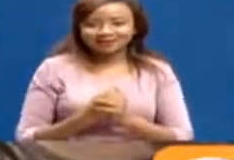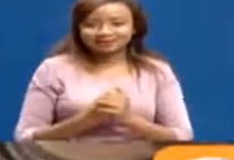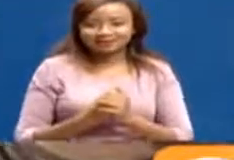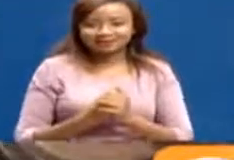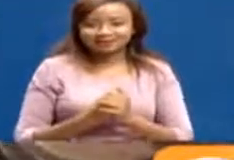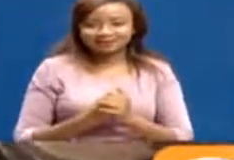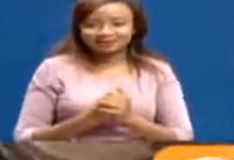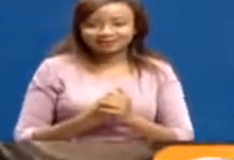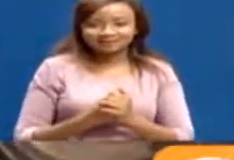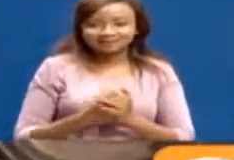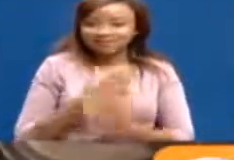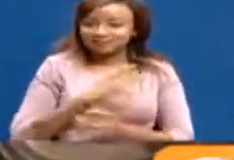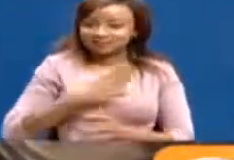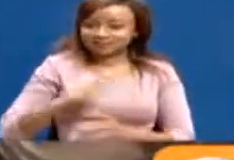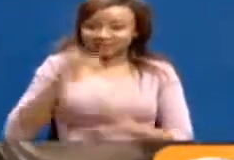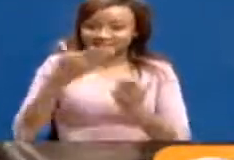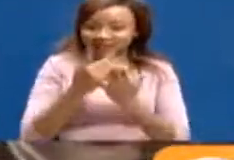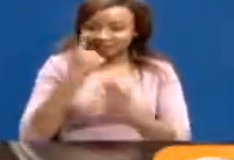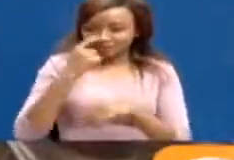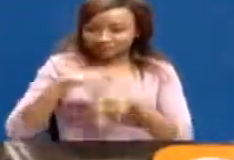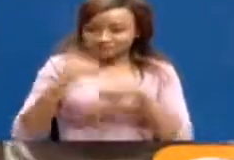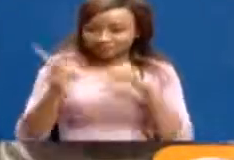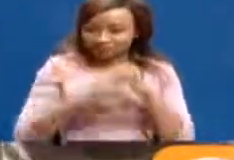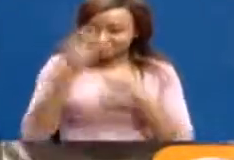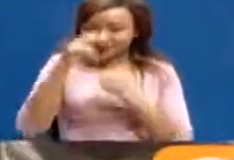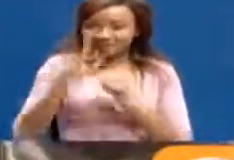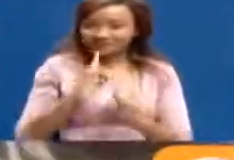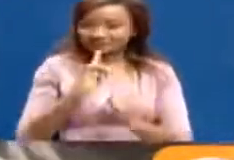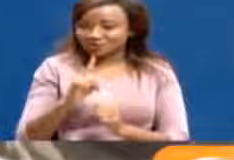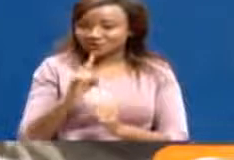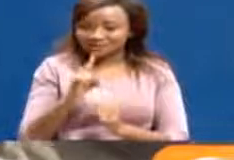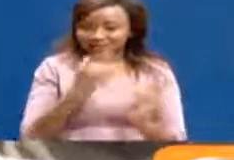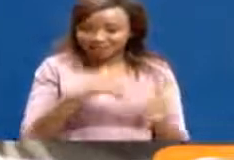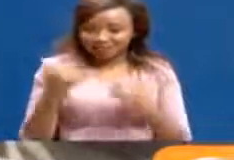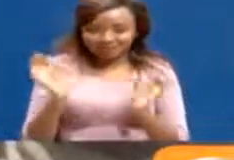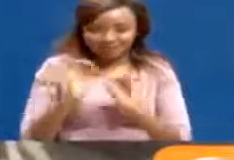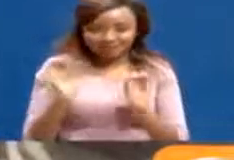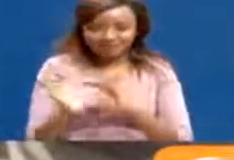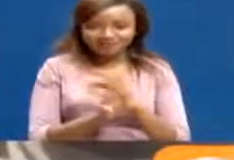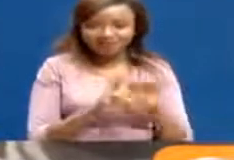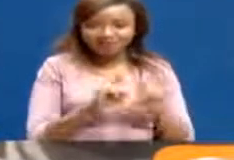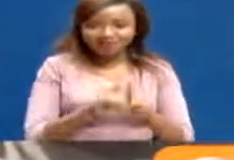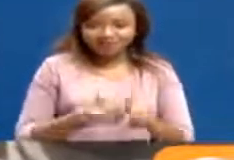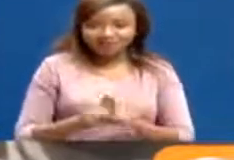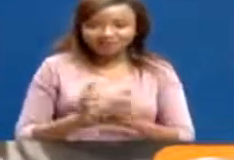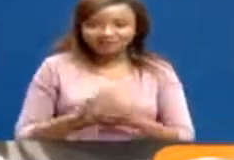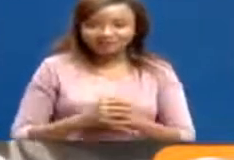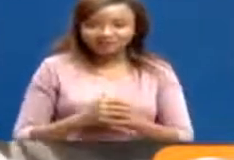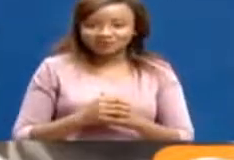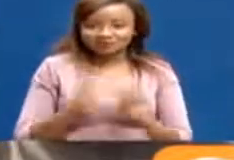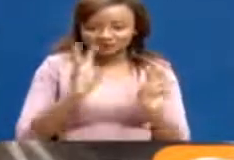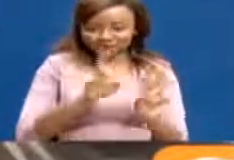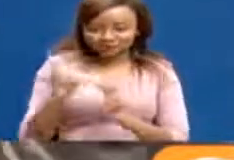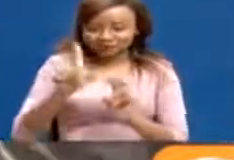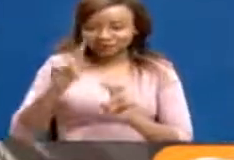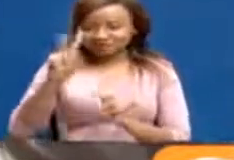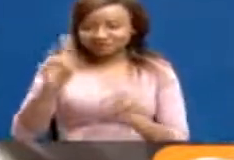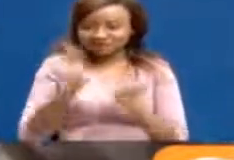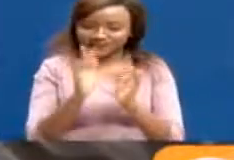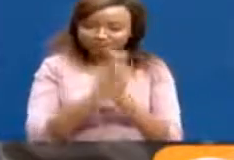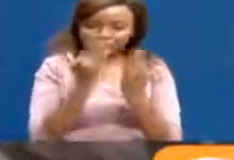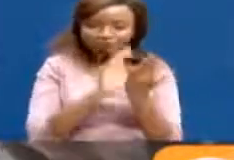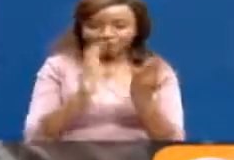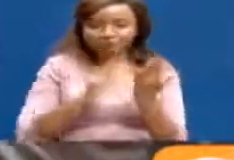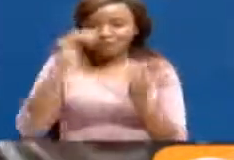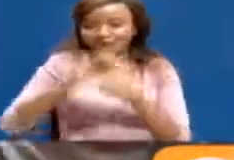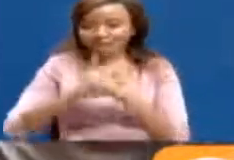take a home saa moja. Do you confess your game, Johnny Noma? Kwa boma, watch TV soma. Do Corona maze